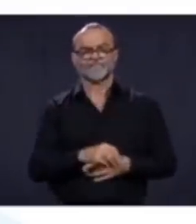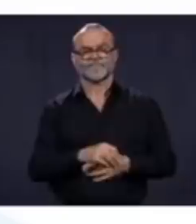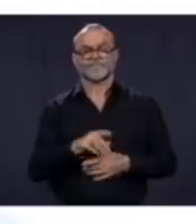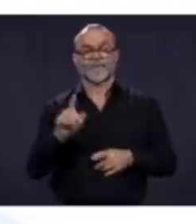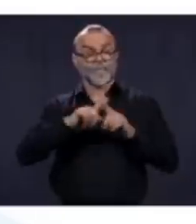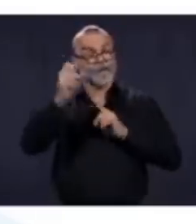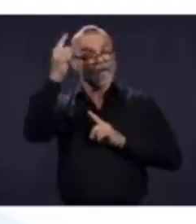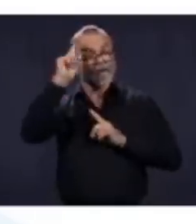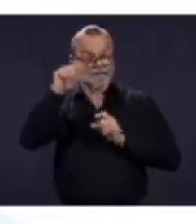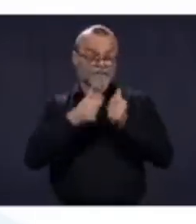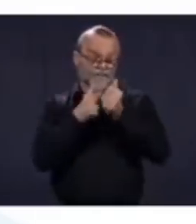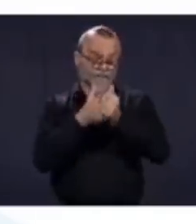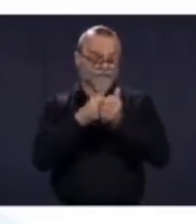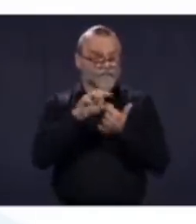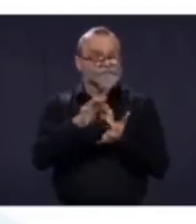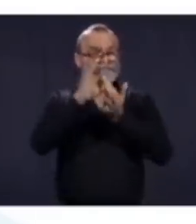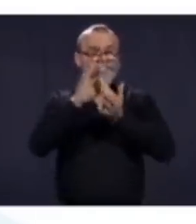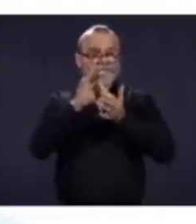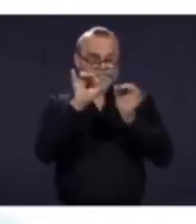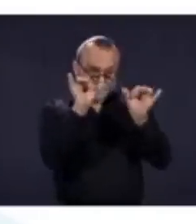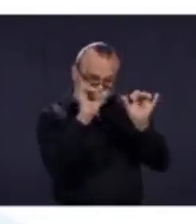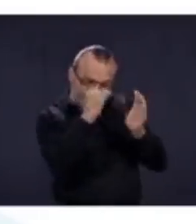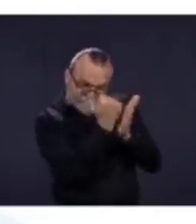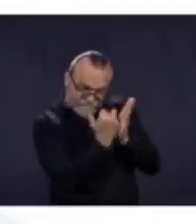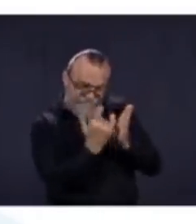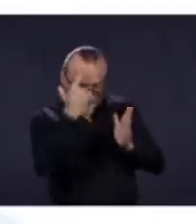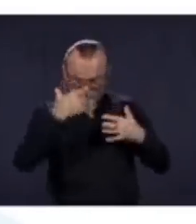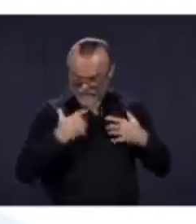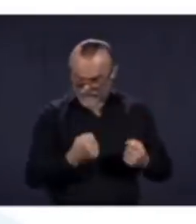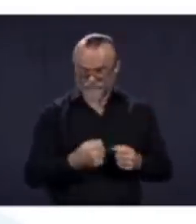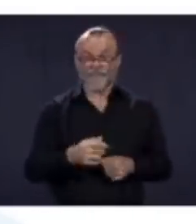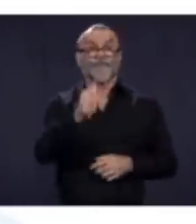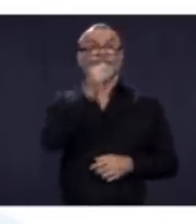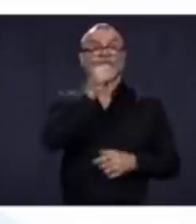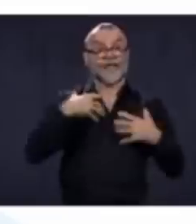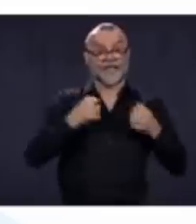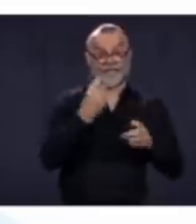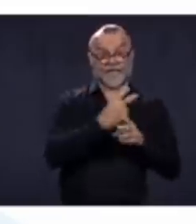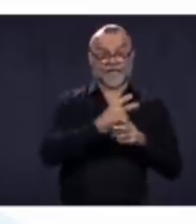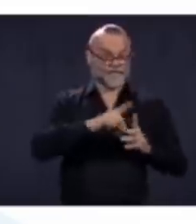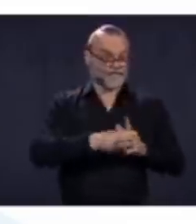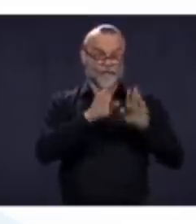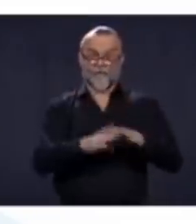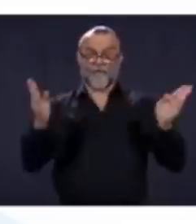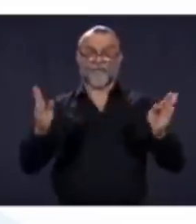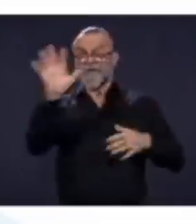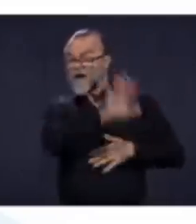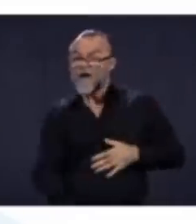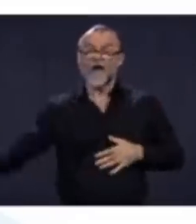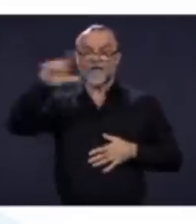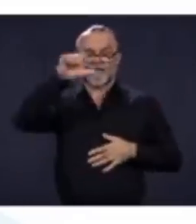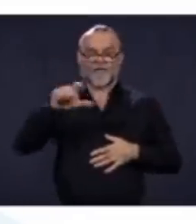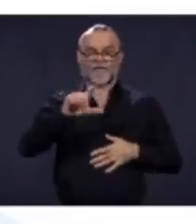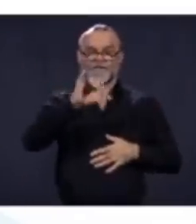health measures to protect everyone. For private health care, it will be from June 1st everywhere in Quebec.